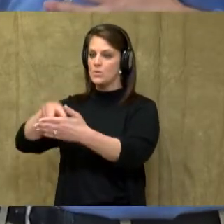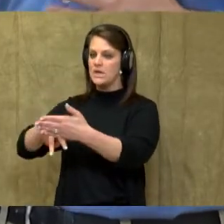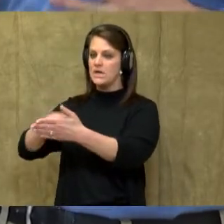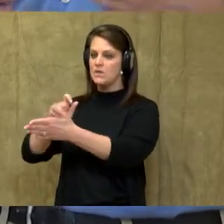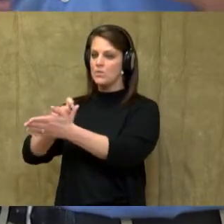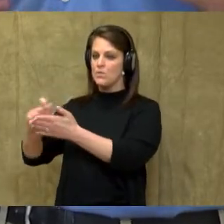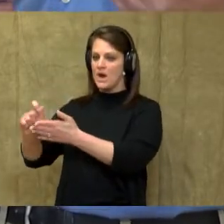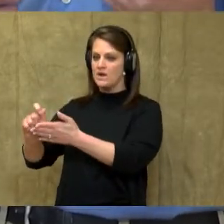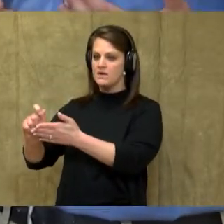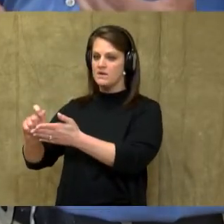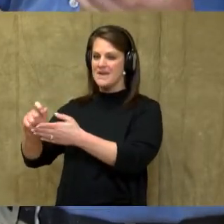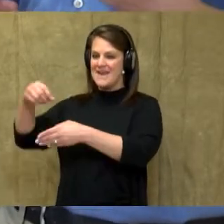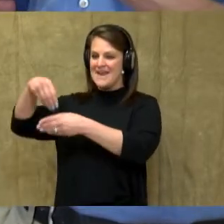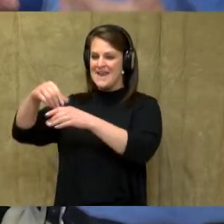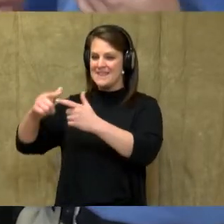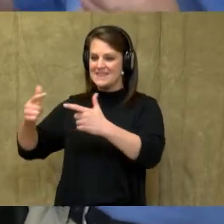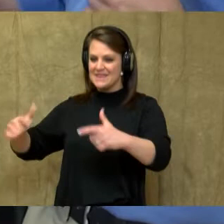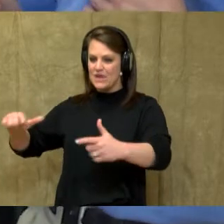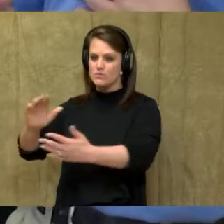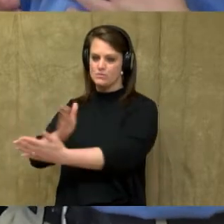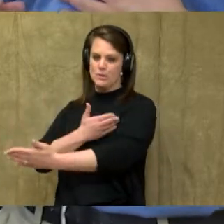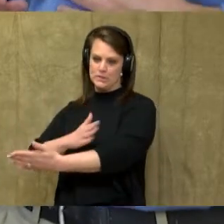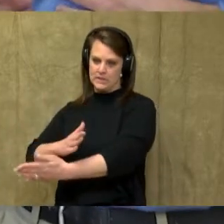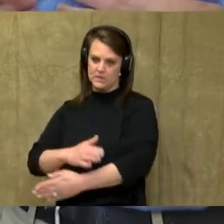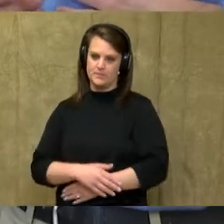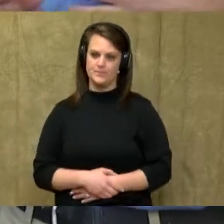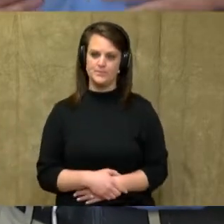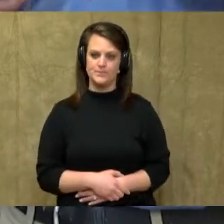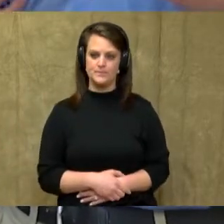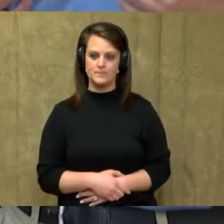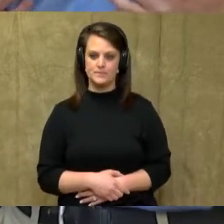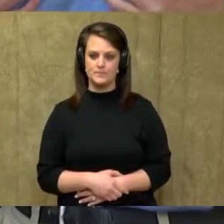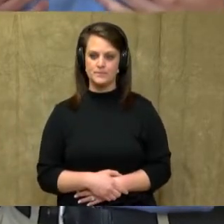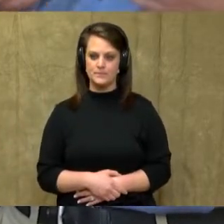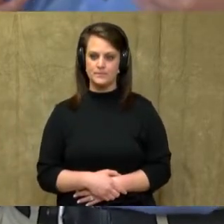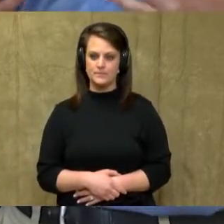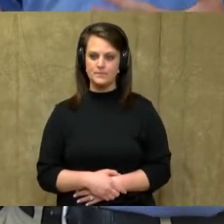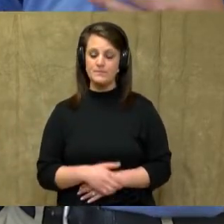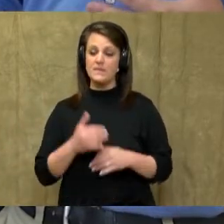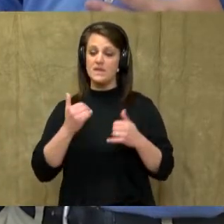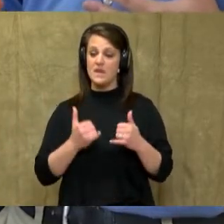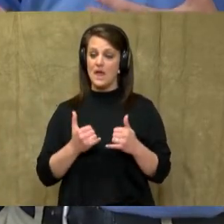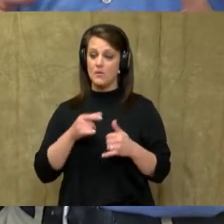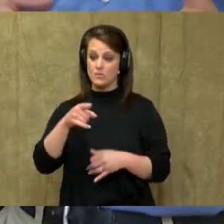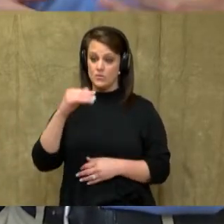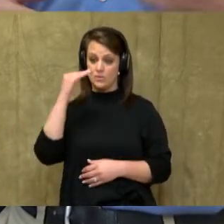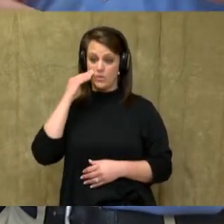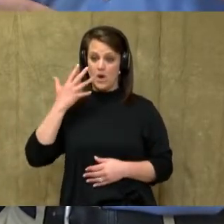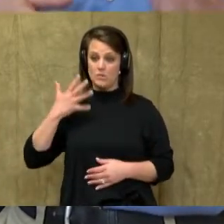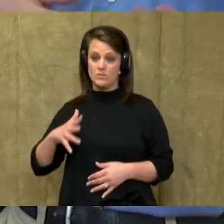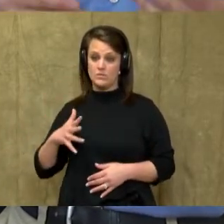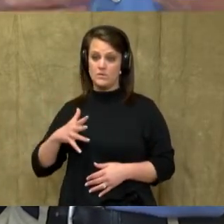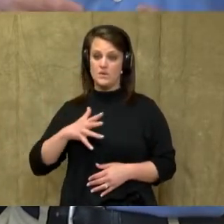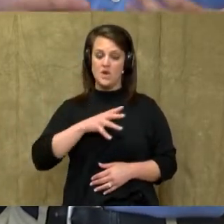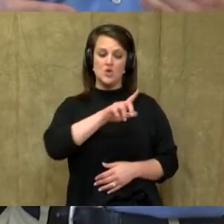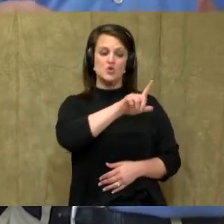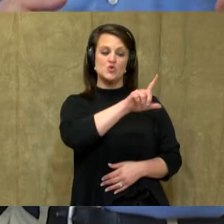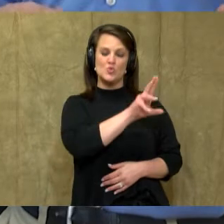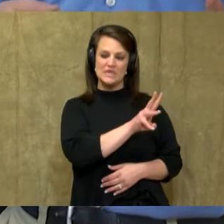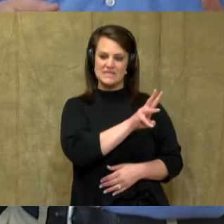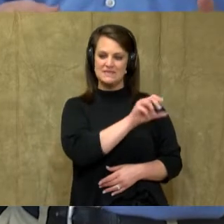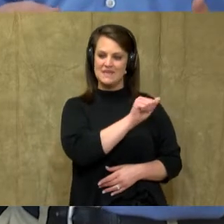and write in the language of music. Now, you know that the English alphabet has